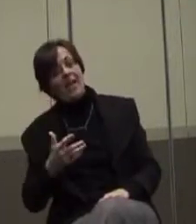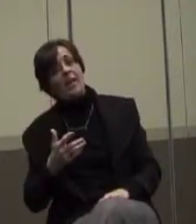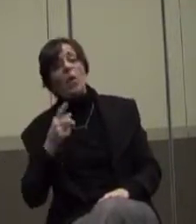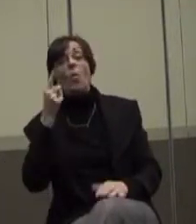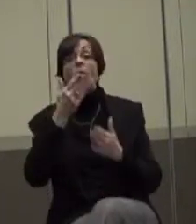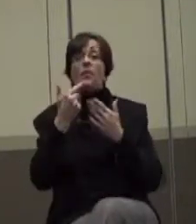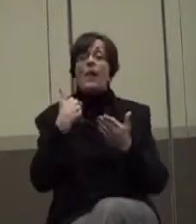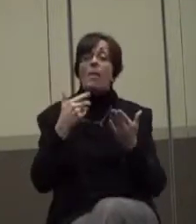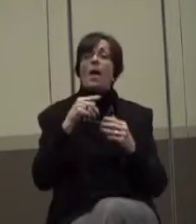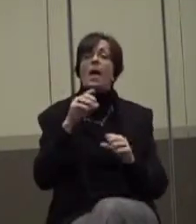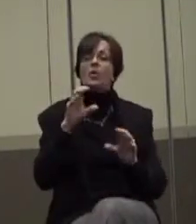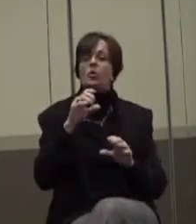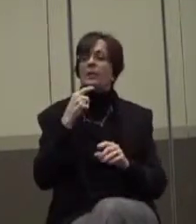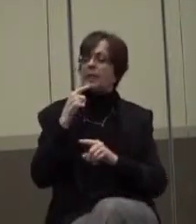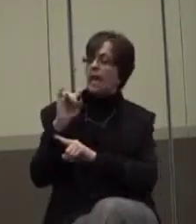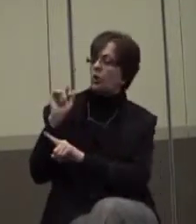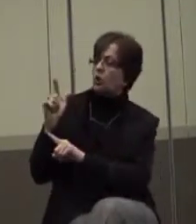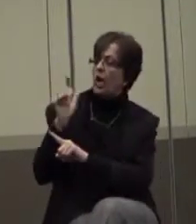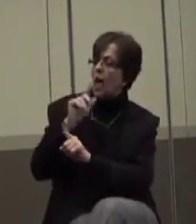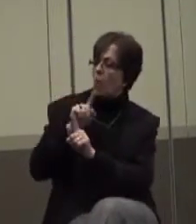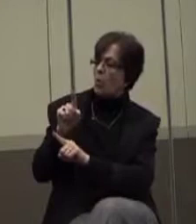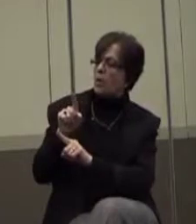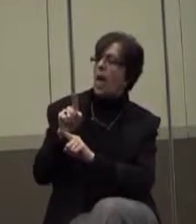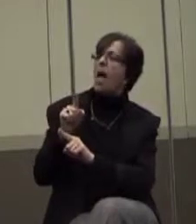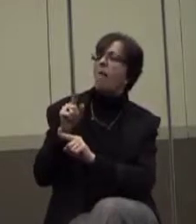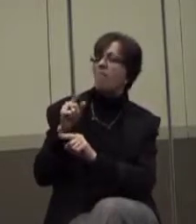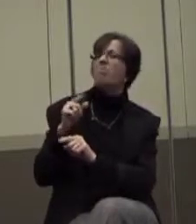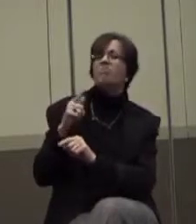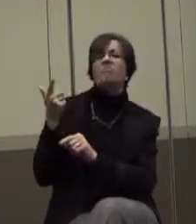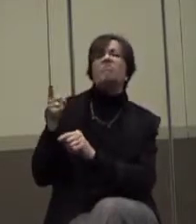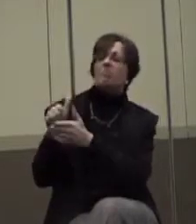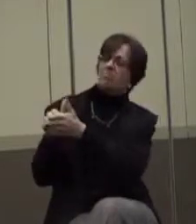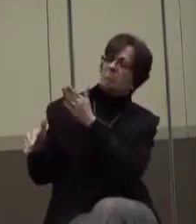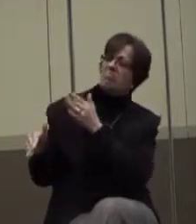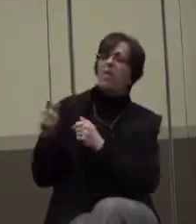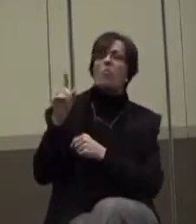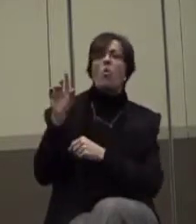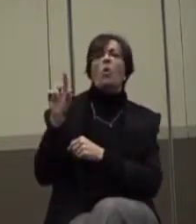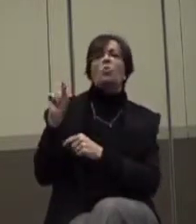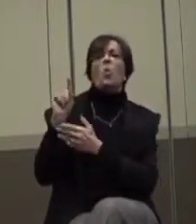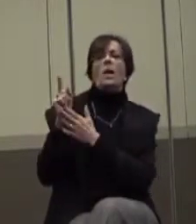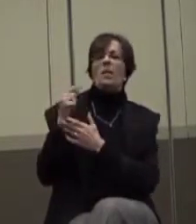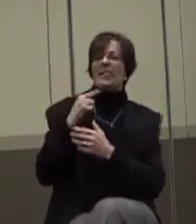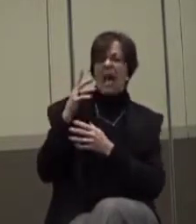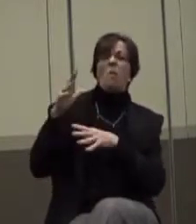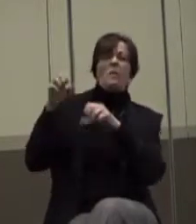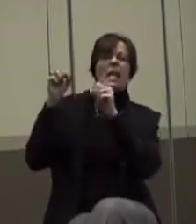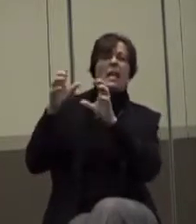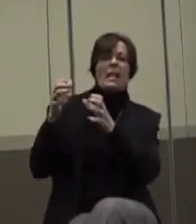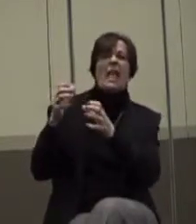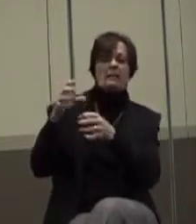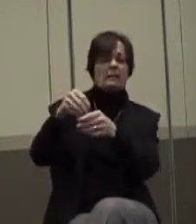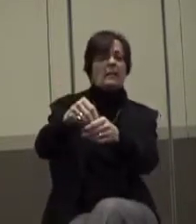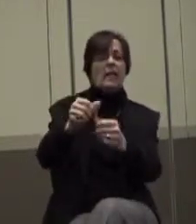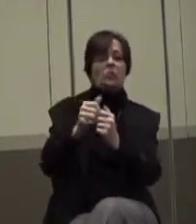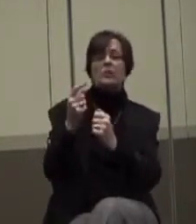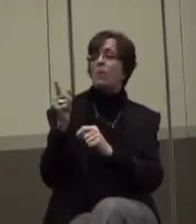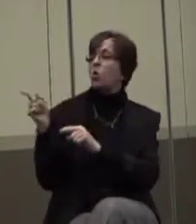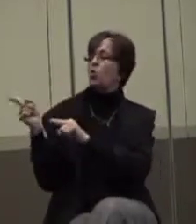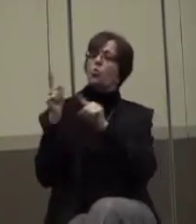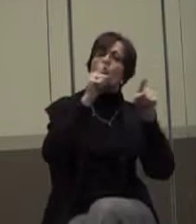One thing I might do is say, okay, Jill, I'm going to come in and free you up for 20 minutes. I'll come take your class. We'll engage in something. I want you to go into Kari's